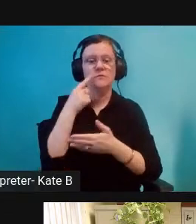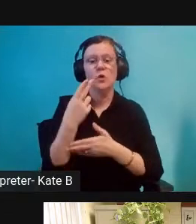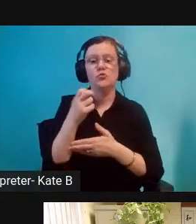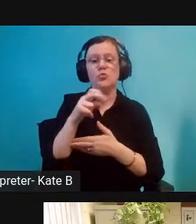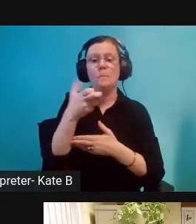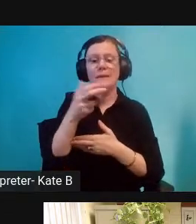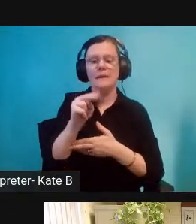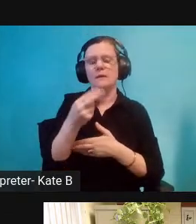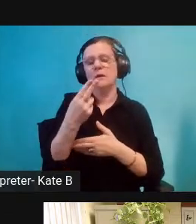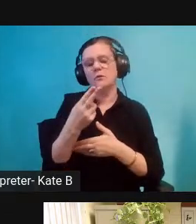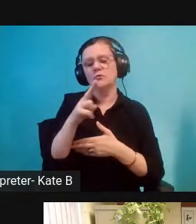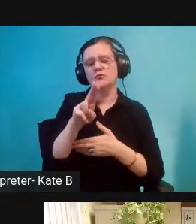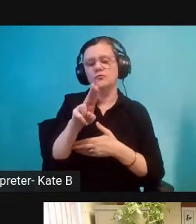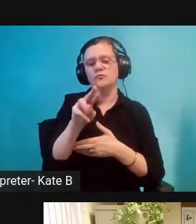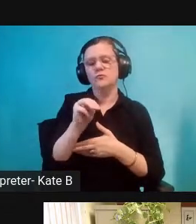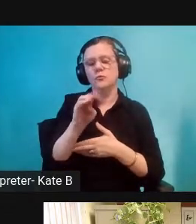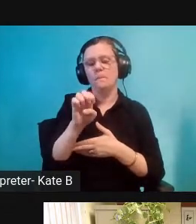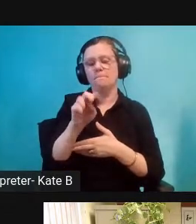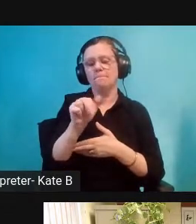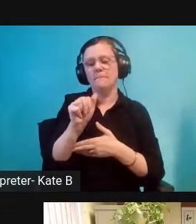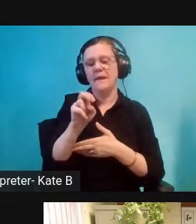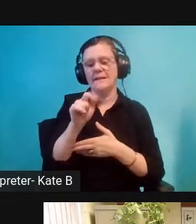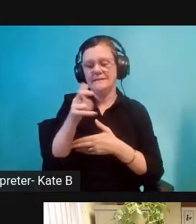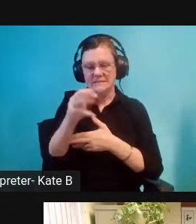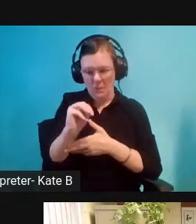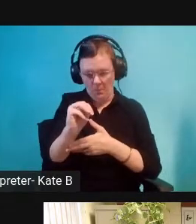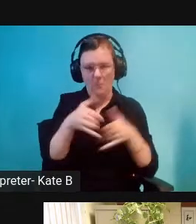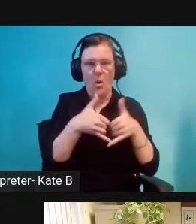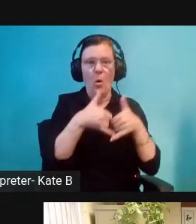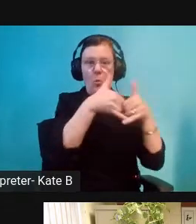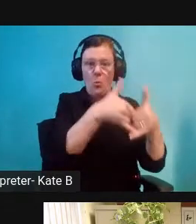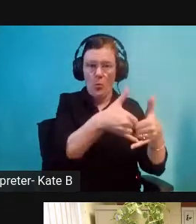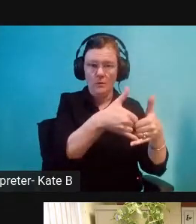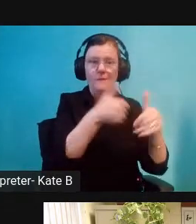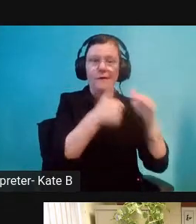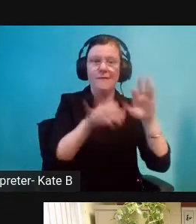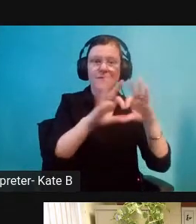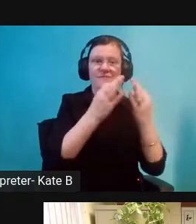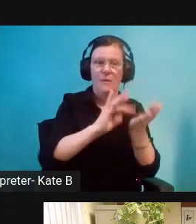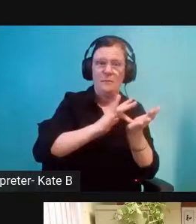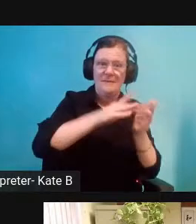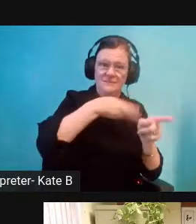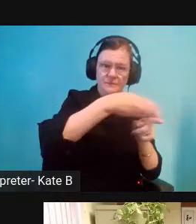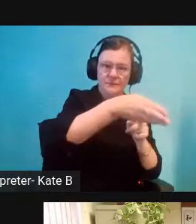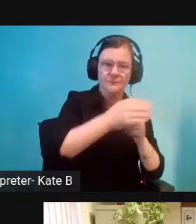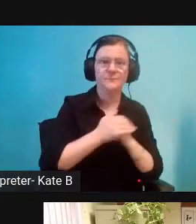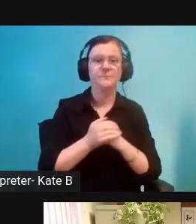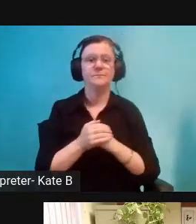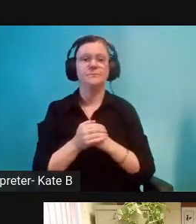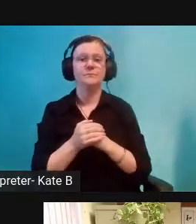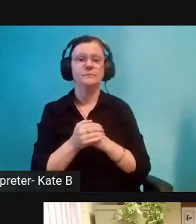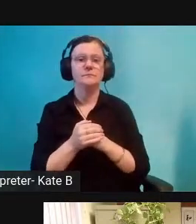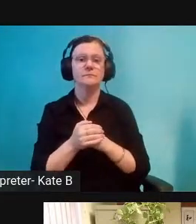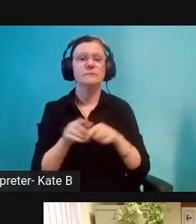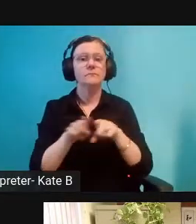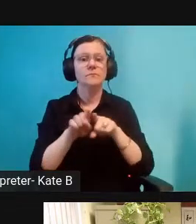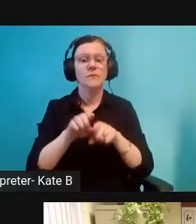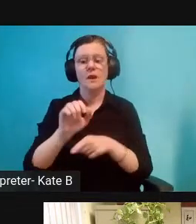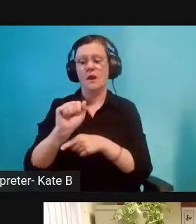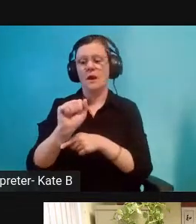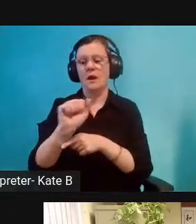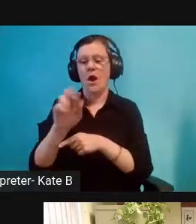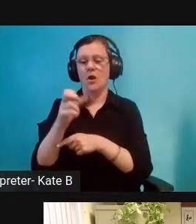Award from the Society of Teachers of Family Medicine, along with the Arnold P.